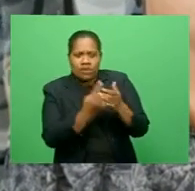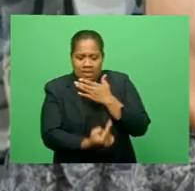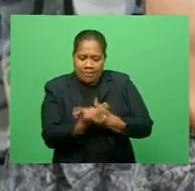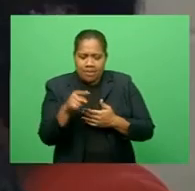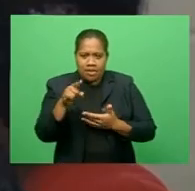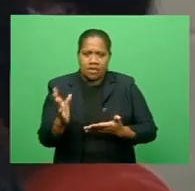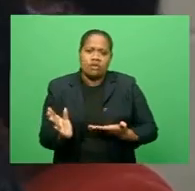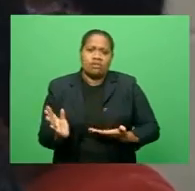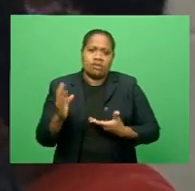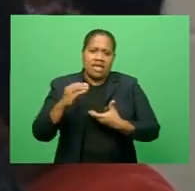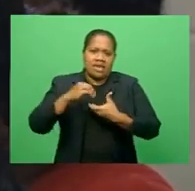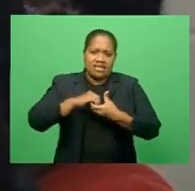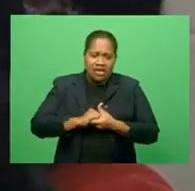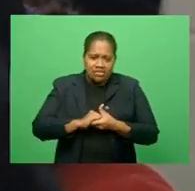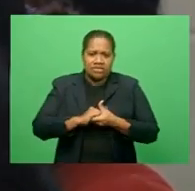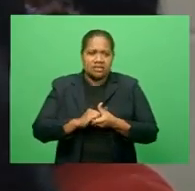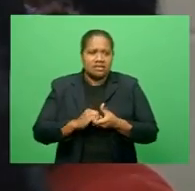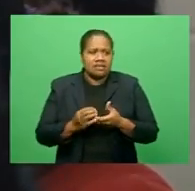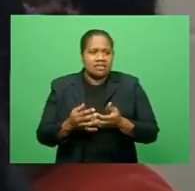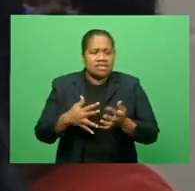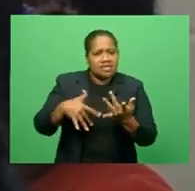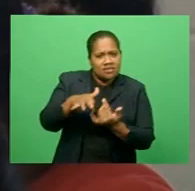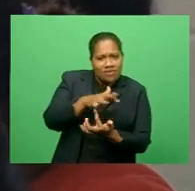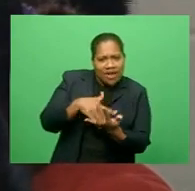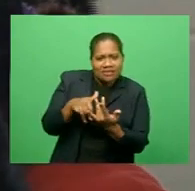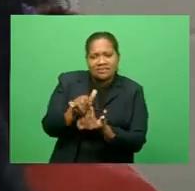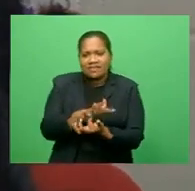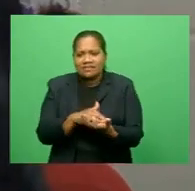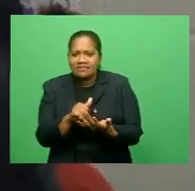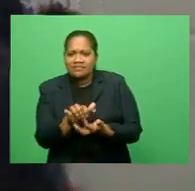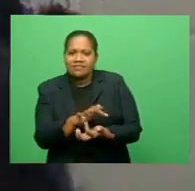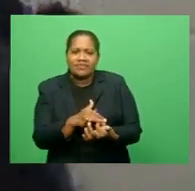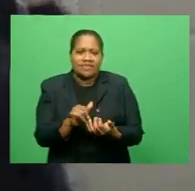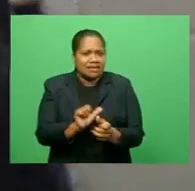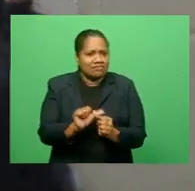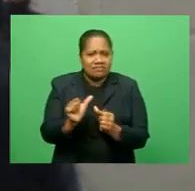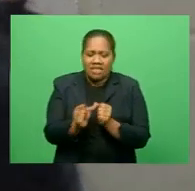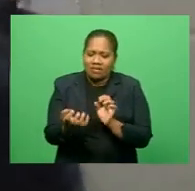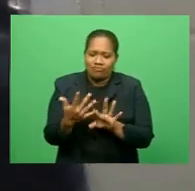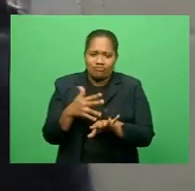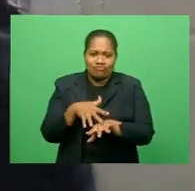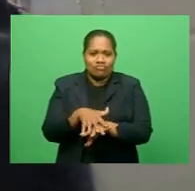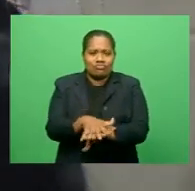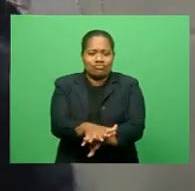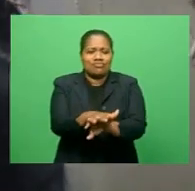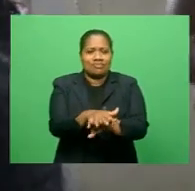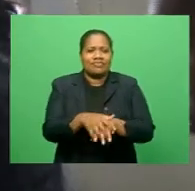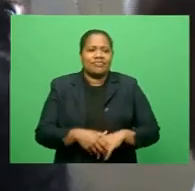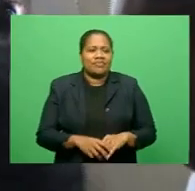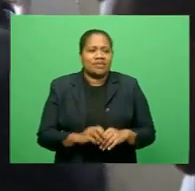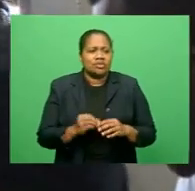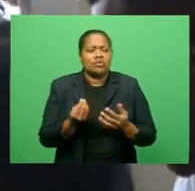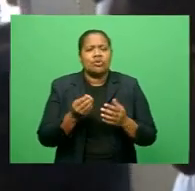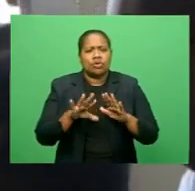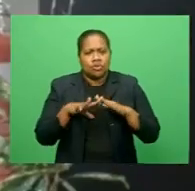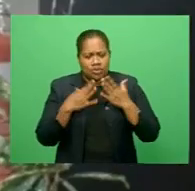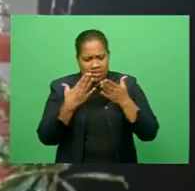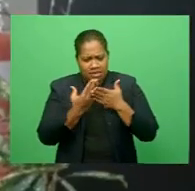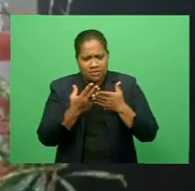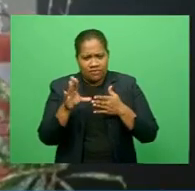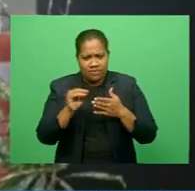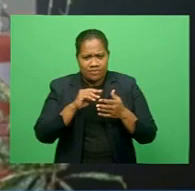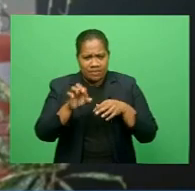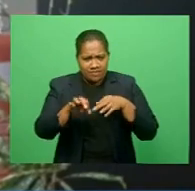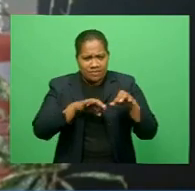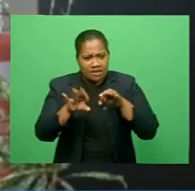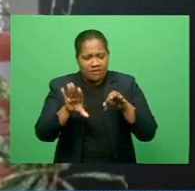is interactive, one that is very, very, very inclusive. When we're putting together recovery plans from COVID and